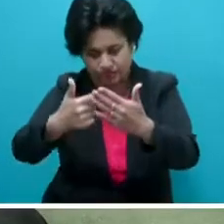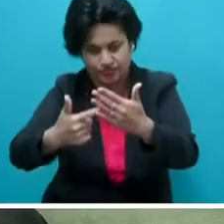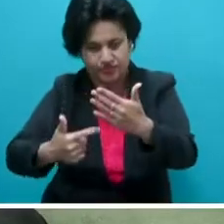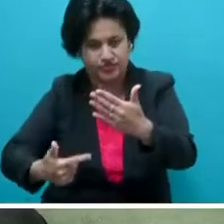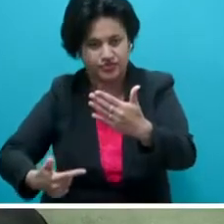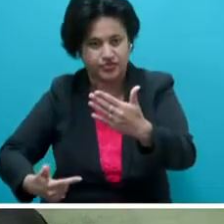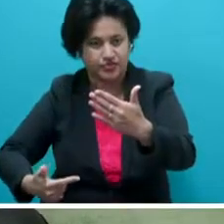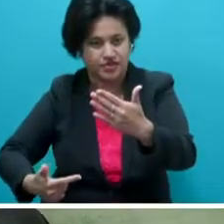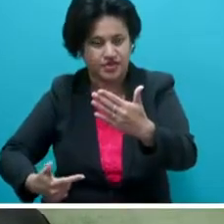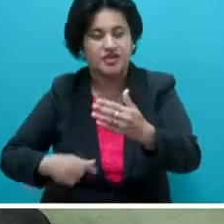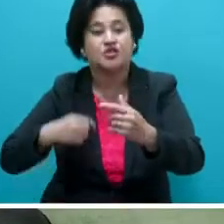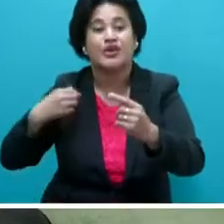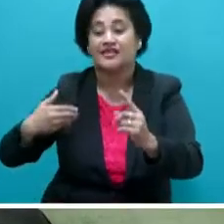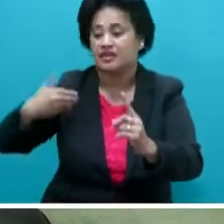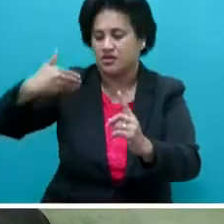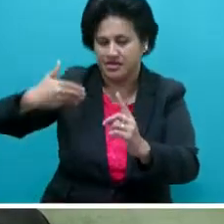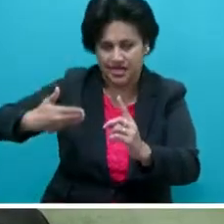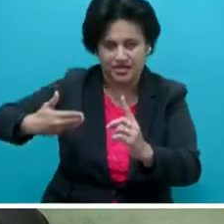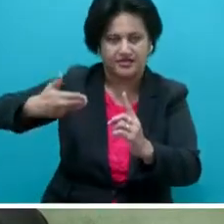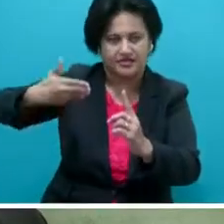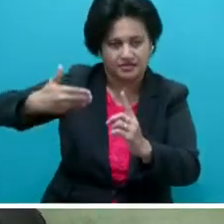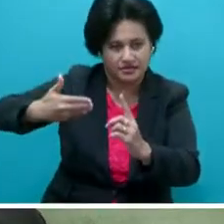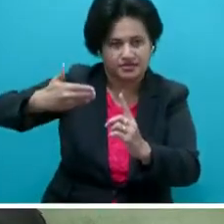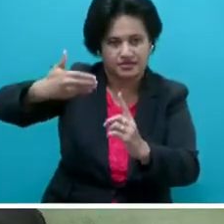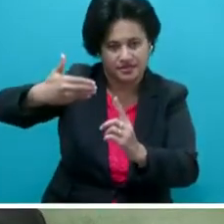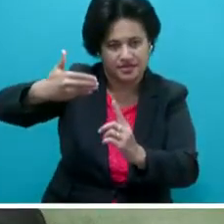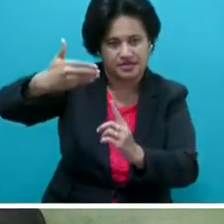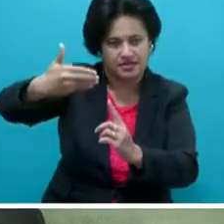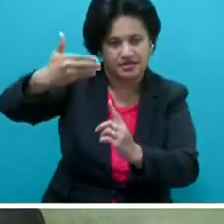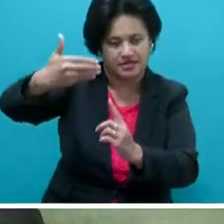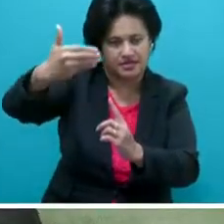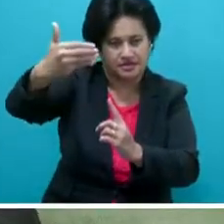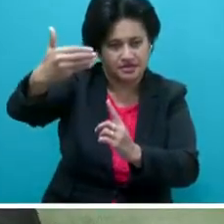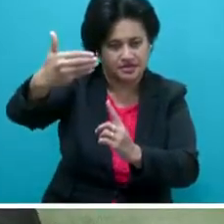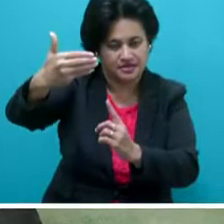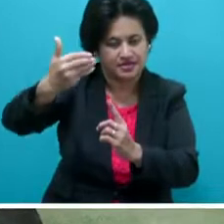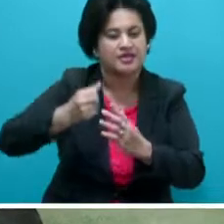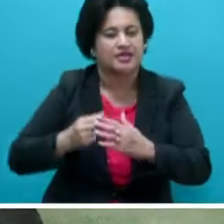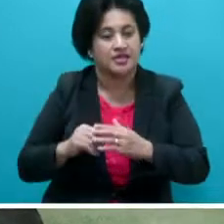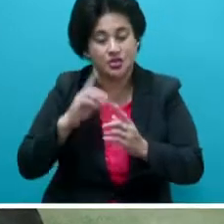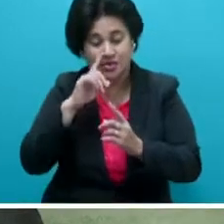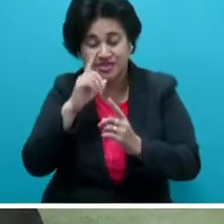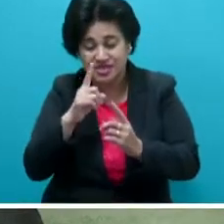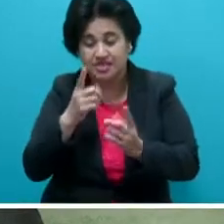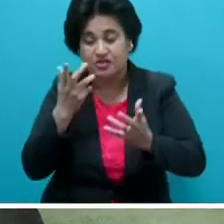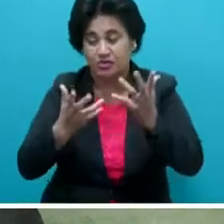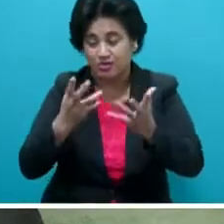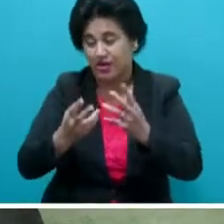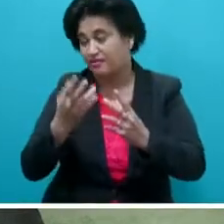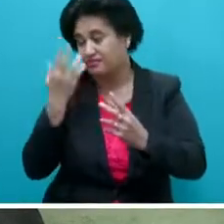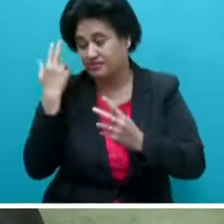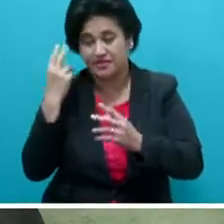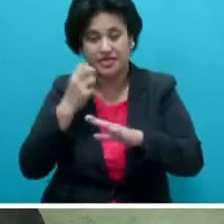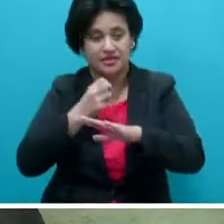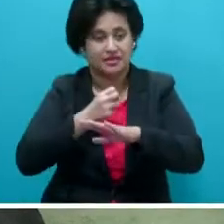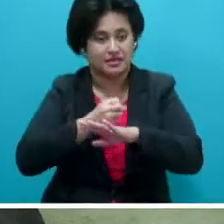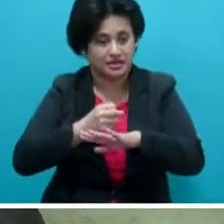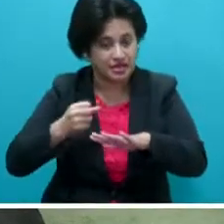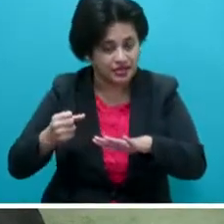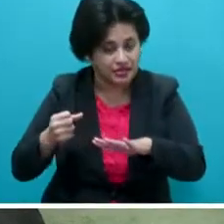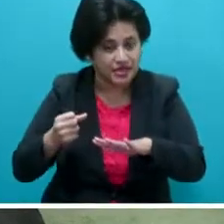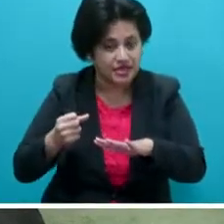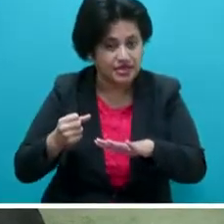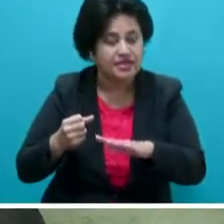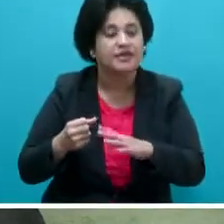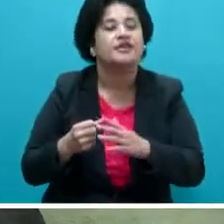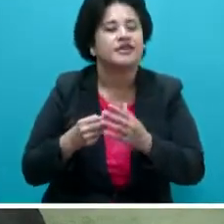that it's a consecutive growth. If you see in the previous governments, yes, in some of the terms, Honorable Rambuka was there and Honorable